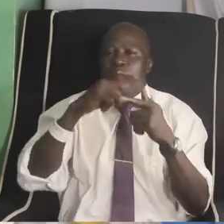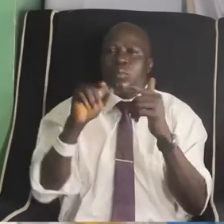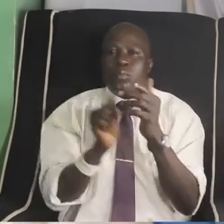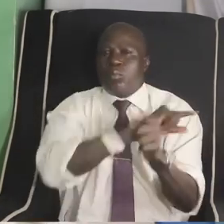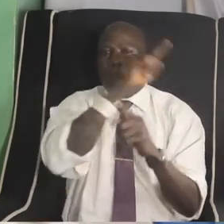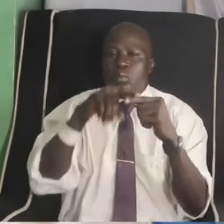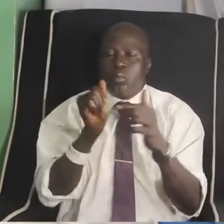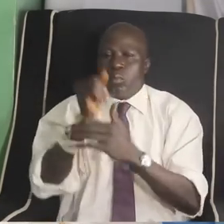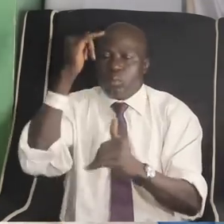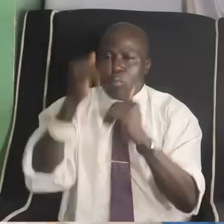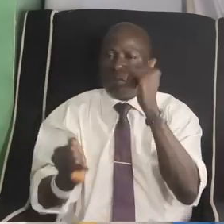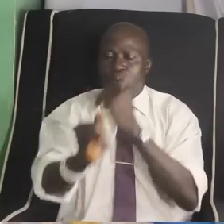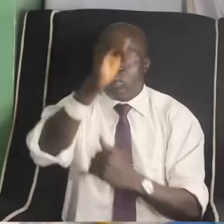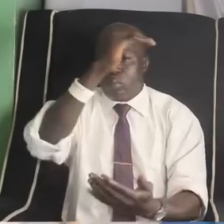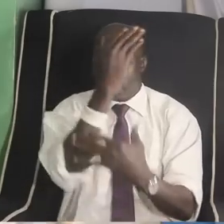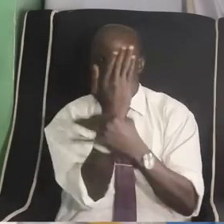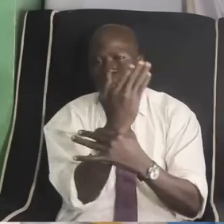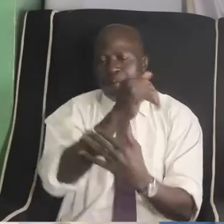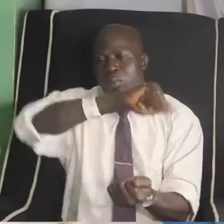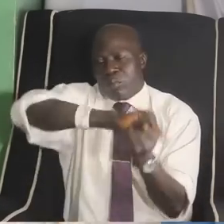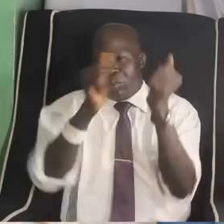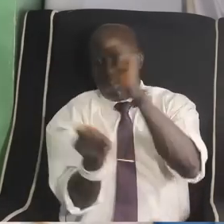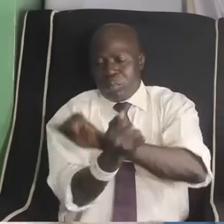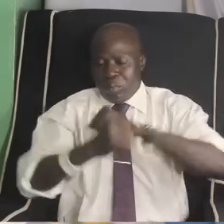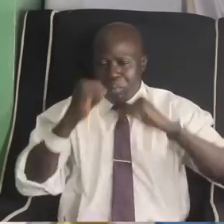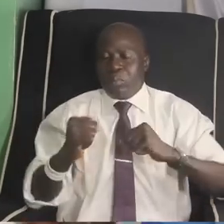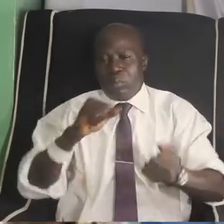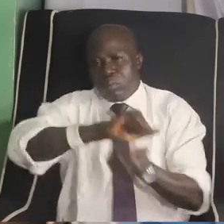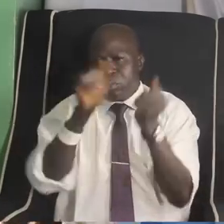owo pada. But the end of God will change. Agbara ma yi agbara pada. Power will